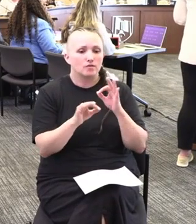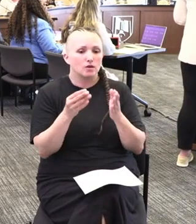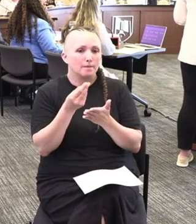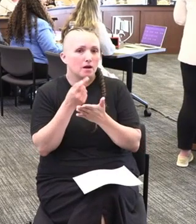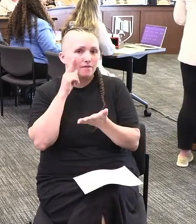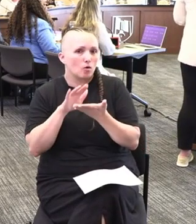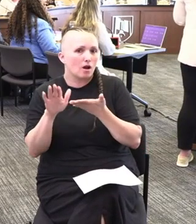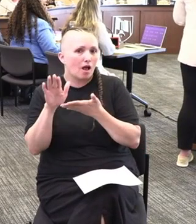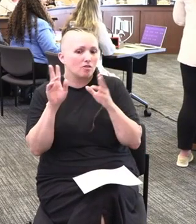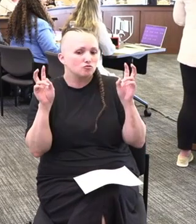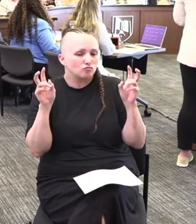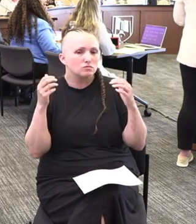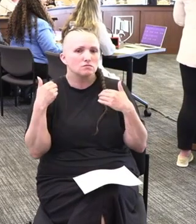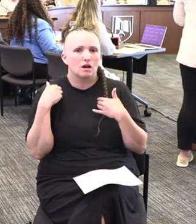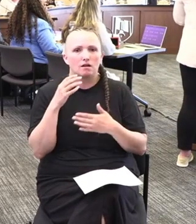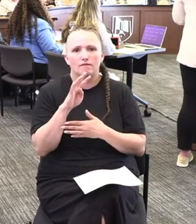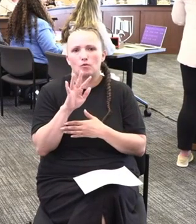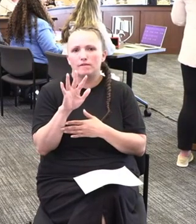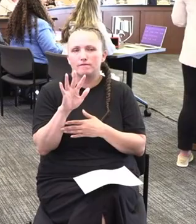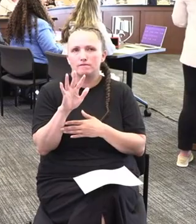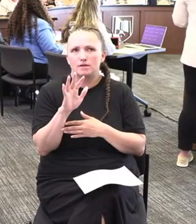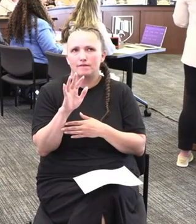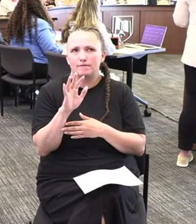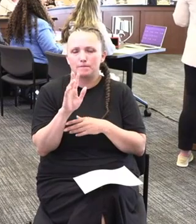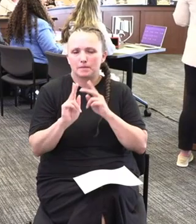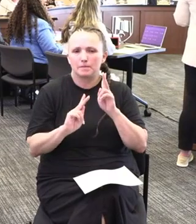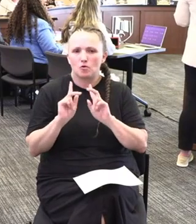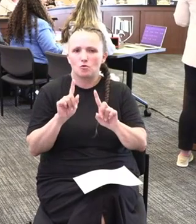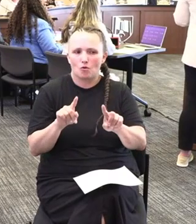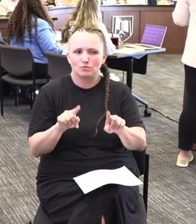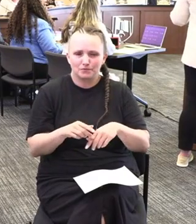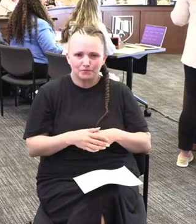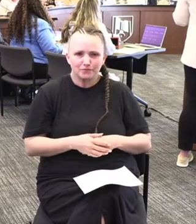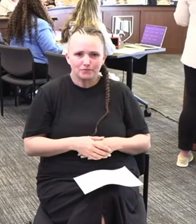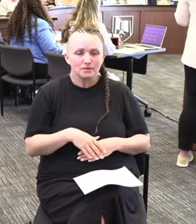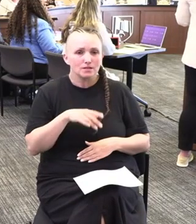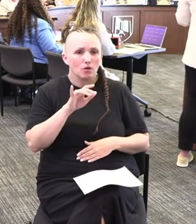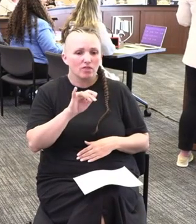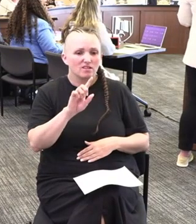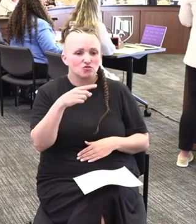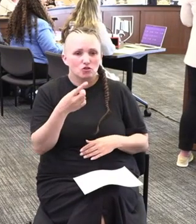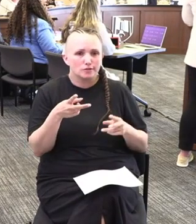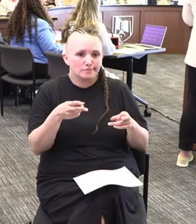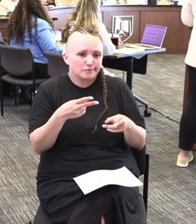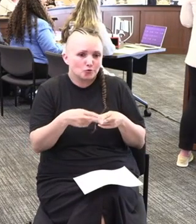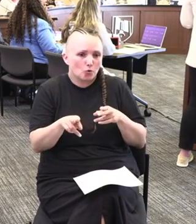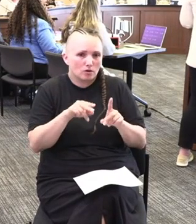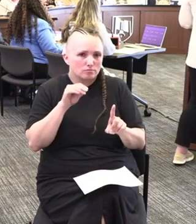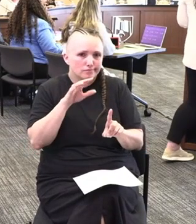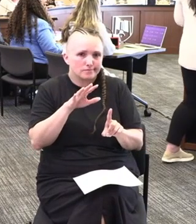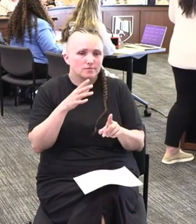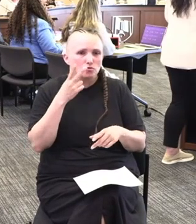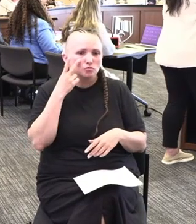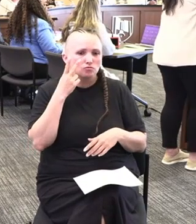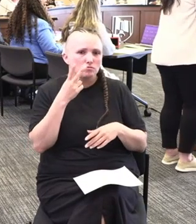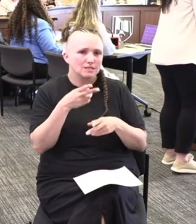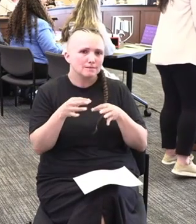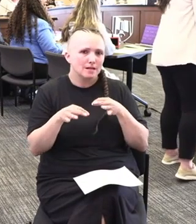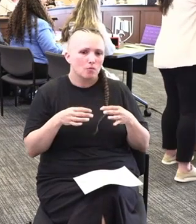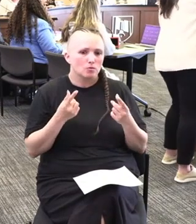where we had 45 in attendance. So that is just a snapshot of kind of what we're doing with our partnership